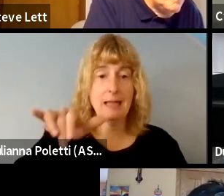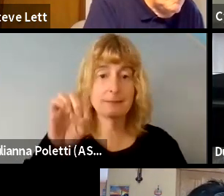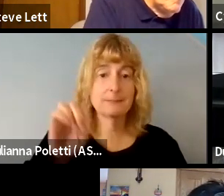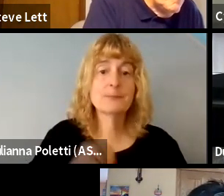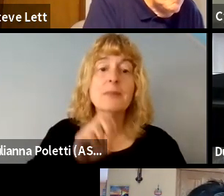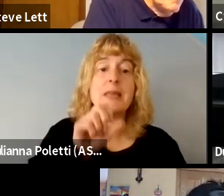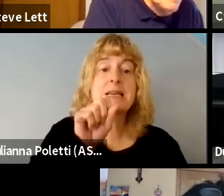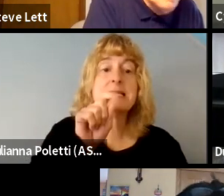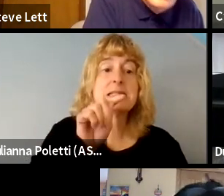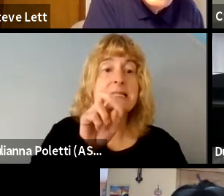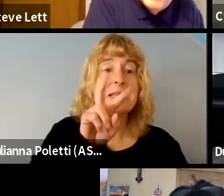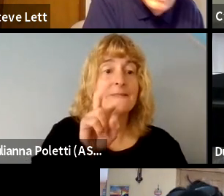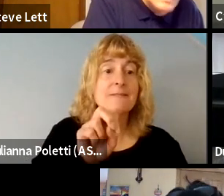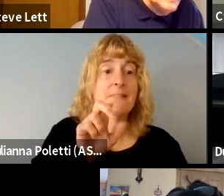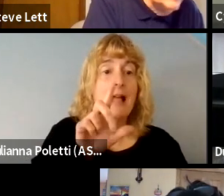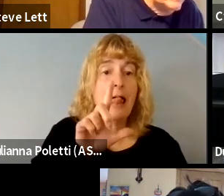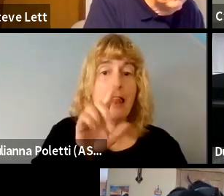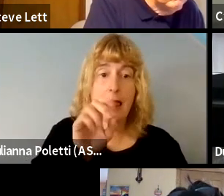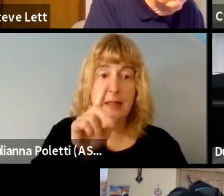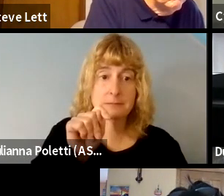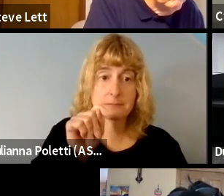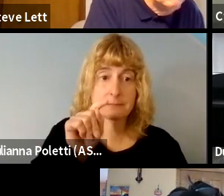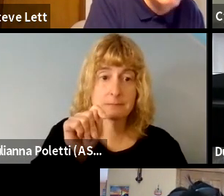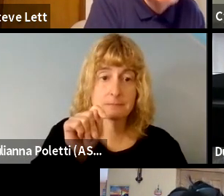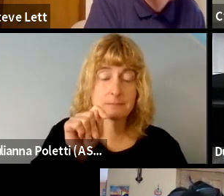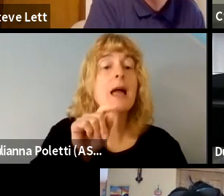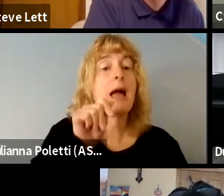Steve Lett. Aye.